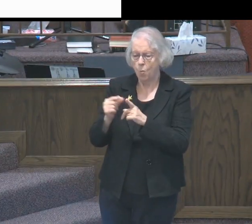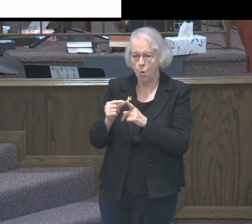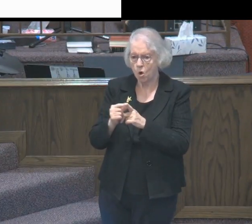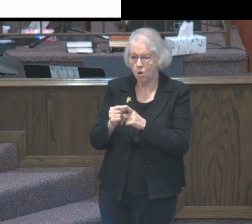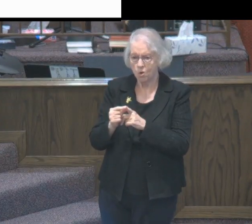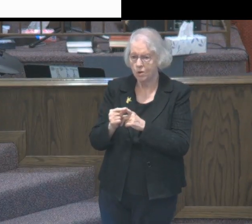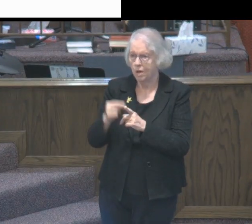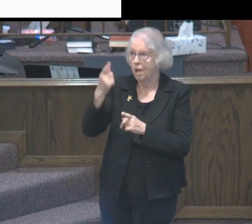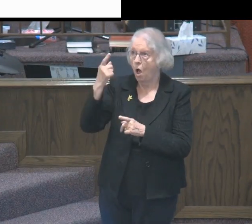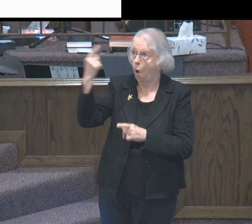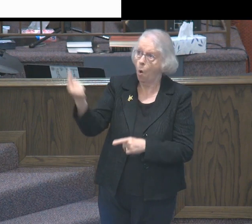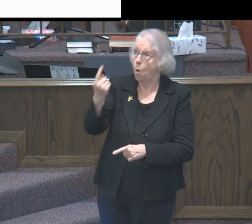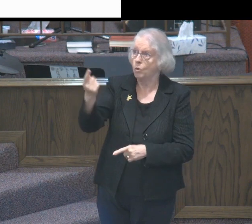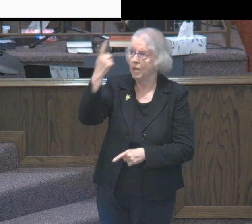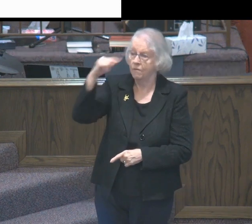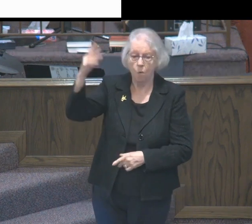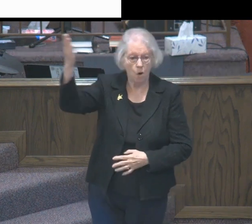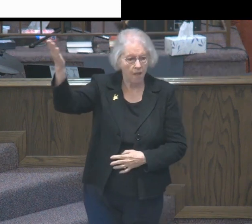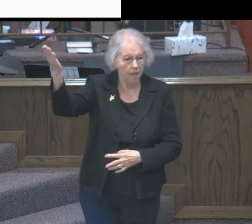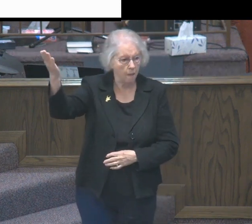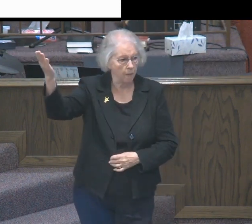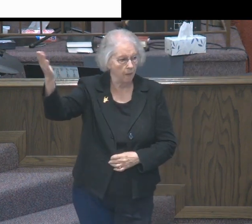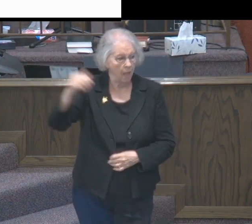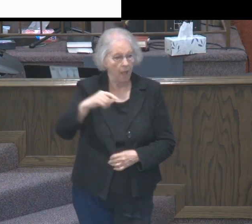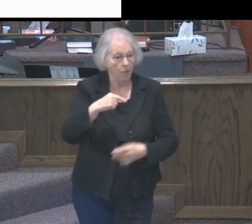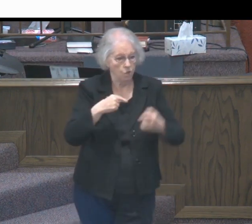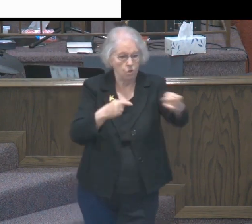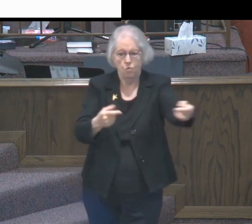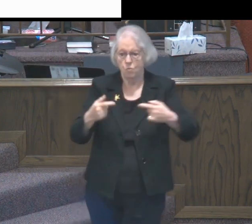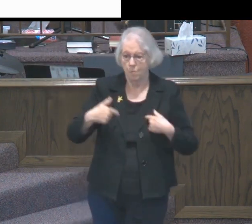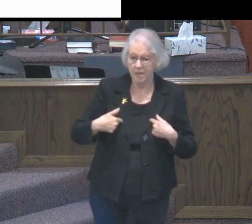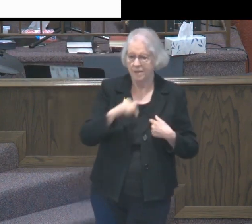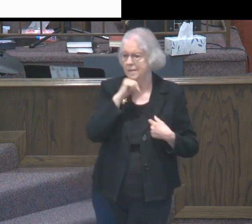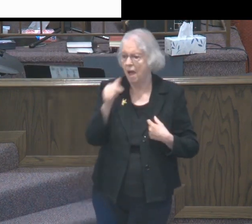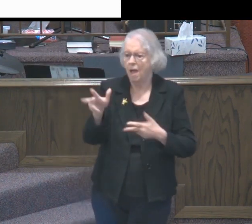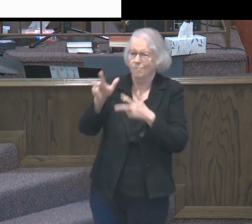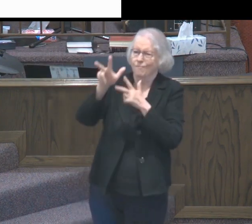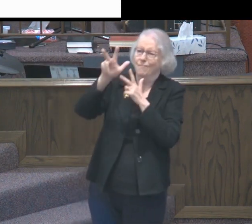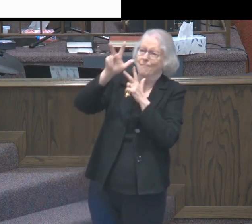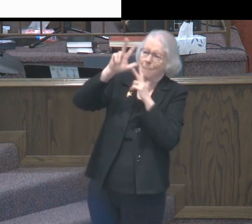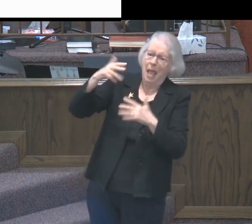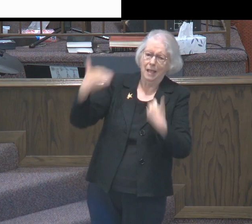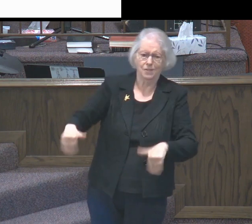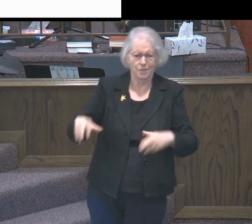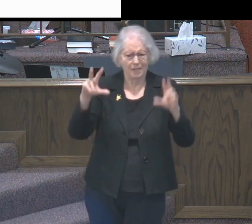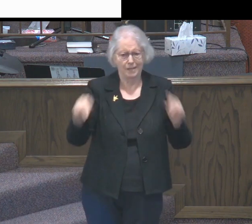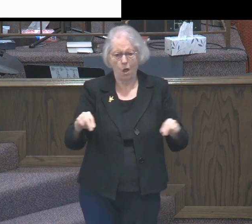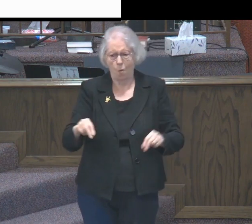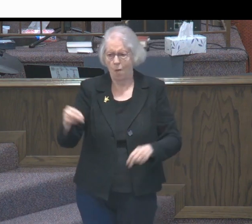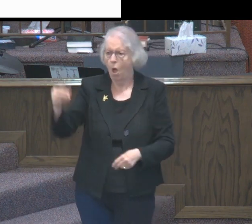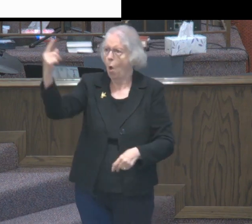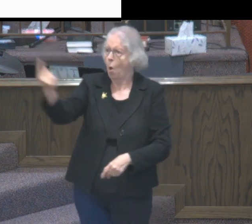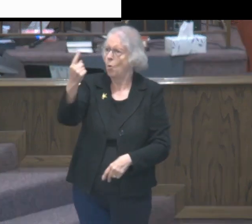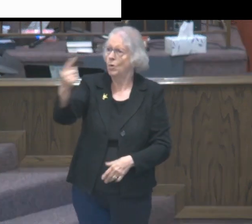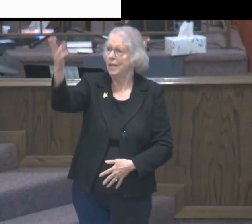people. Exactly. That's what Jesus is saying here. The essence of the law is, first of all, a